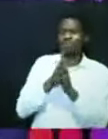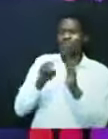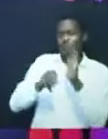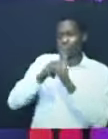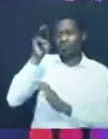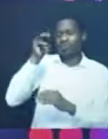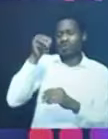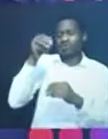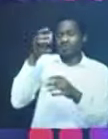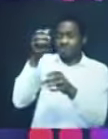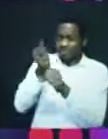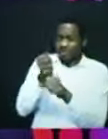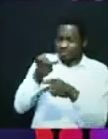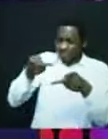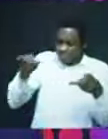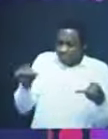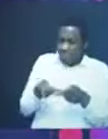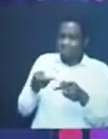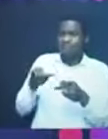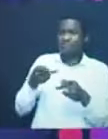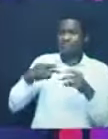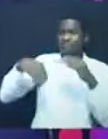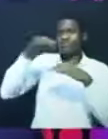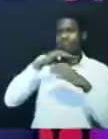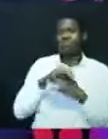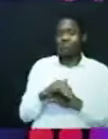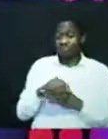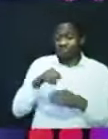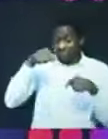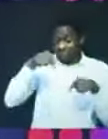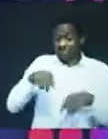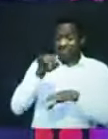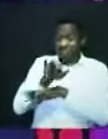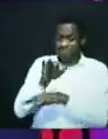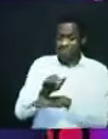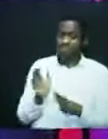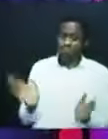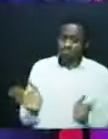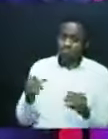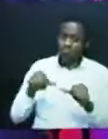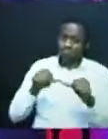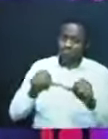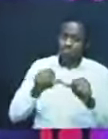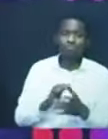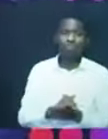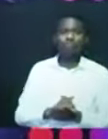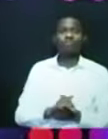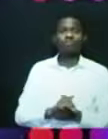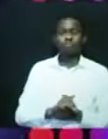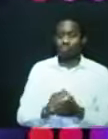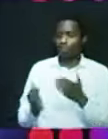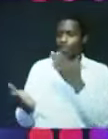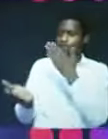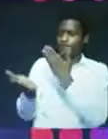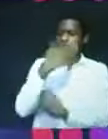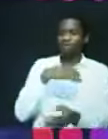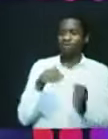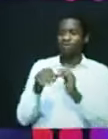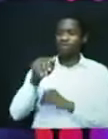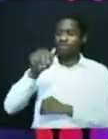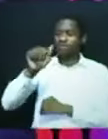us inheritance. Now this evening we will continue. So let's go back to Acts chapter